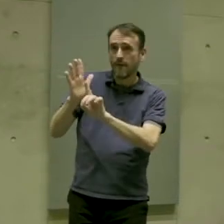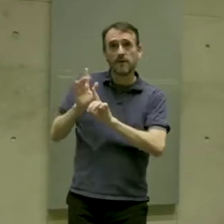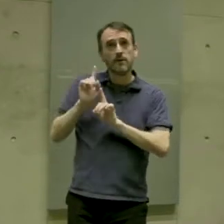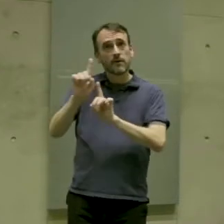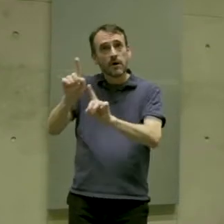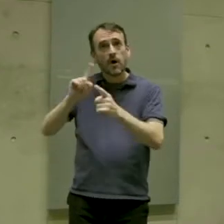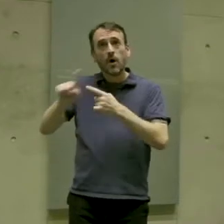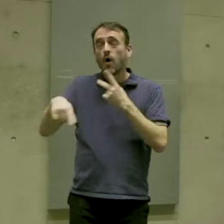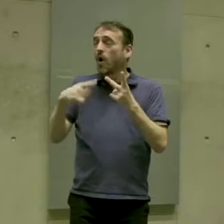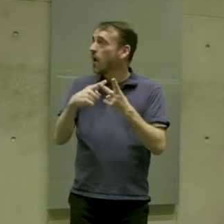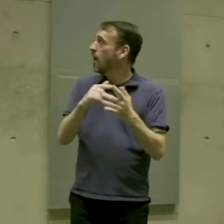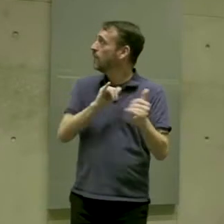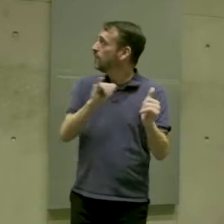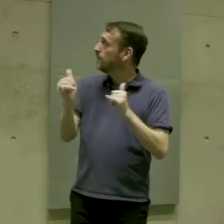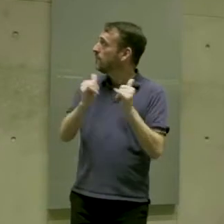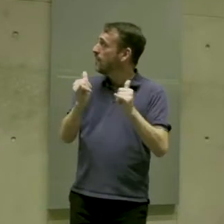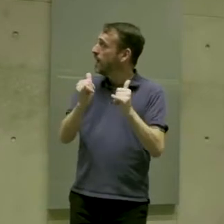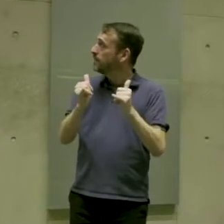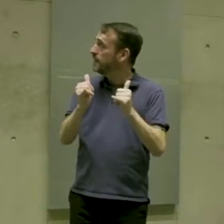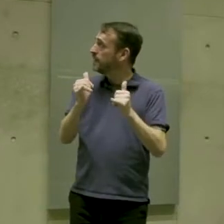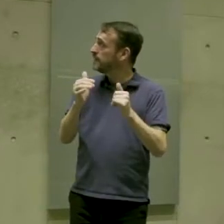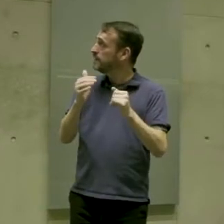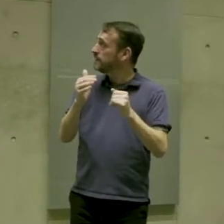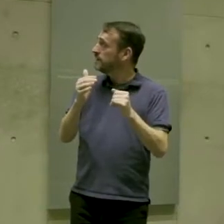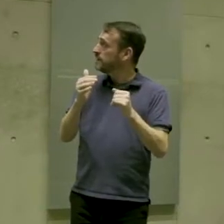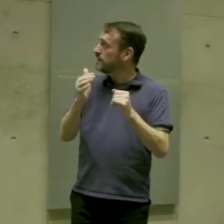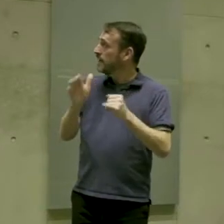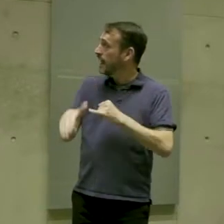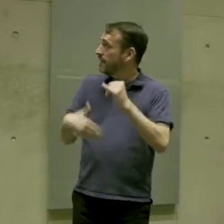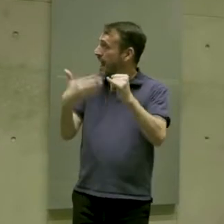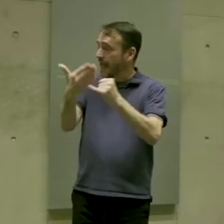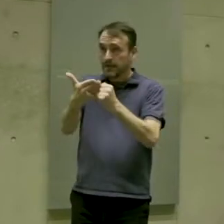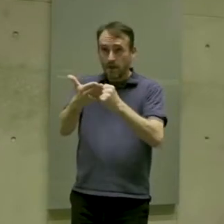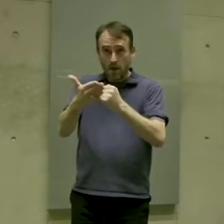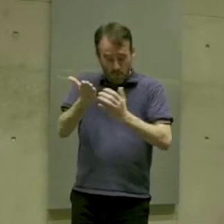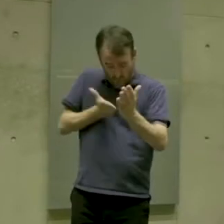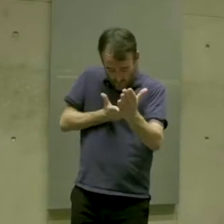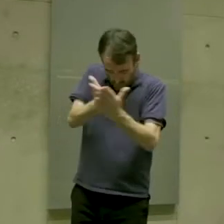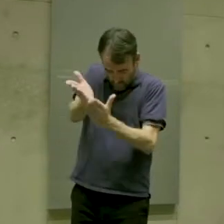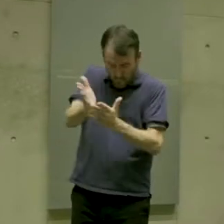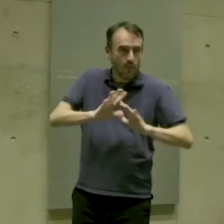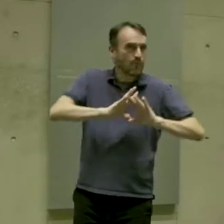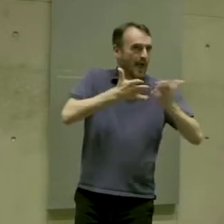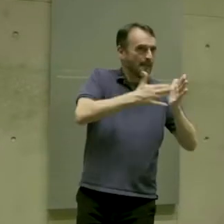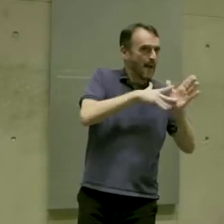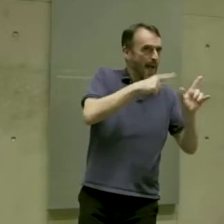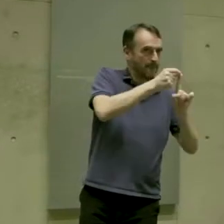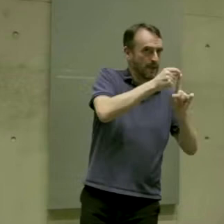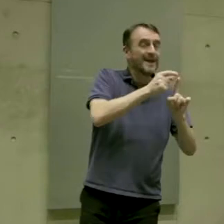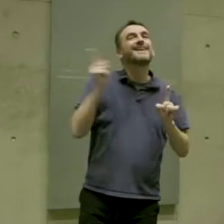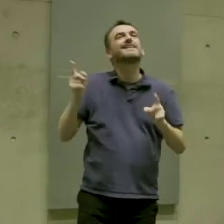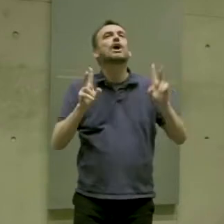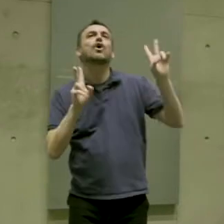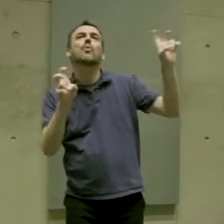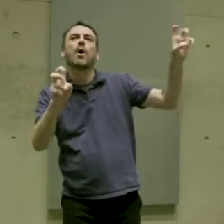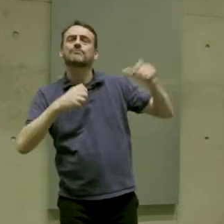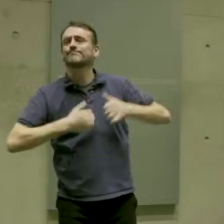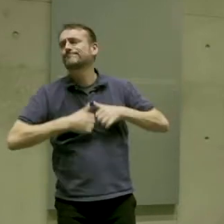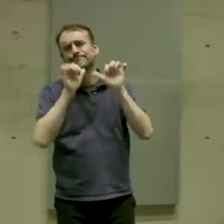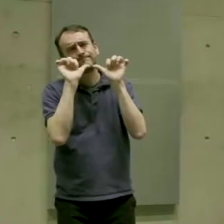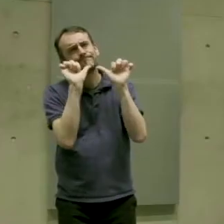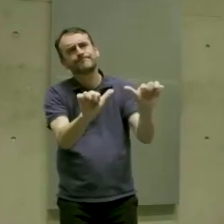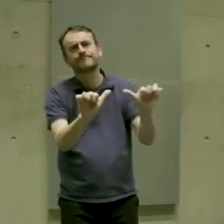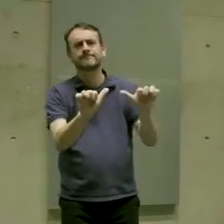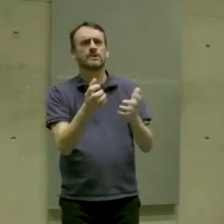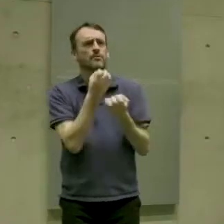wit's end, but stick with it without looking at the map. I adore this quote because it so beautifully